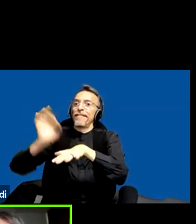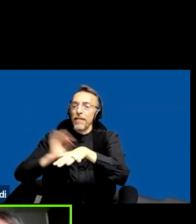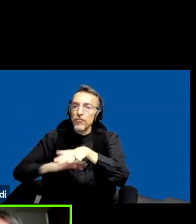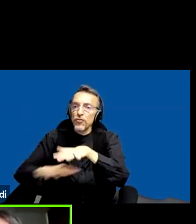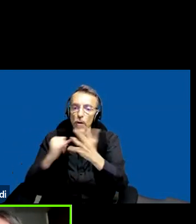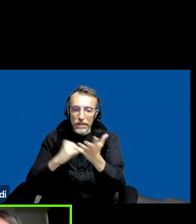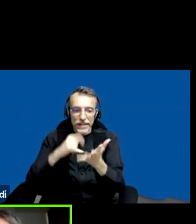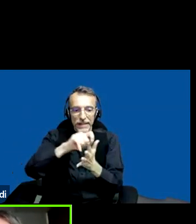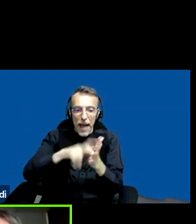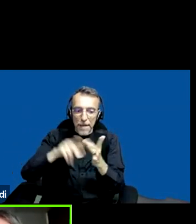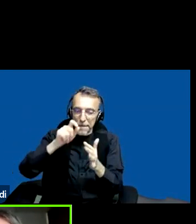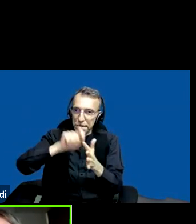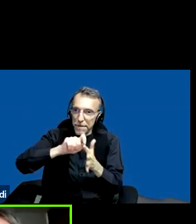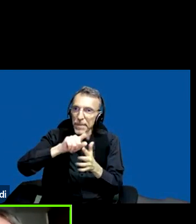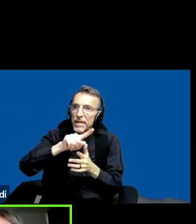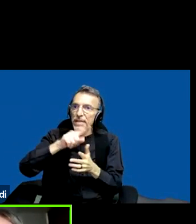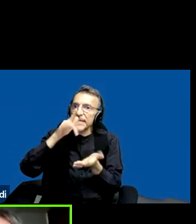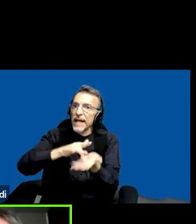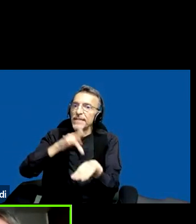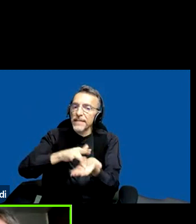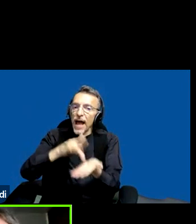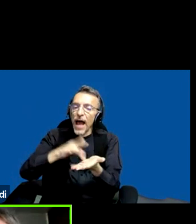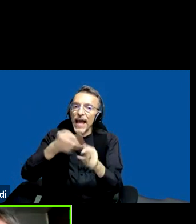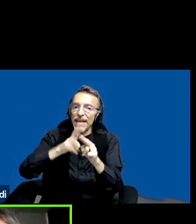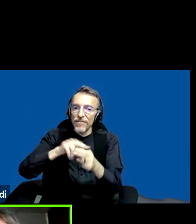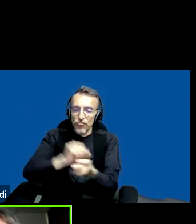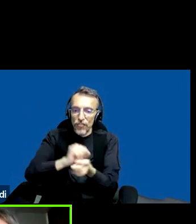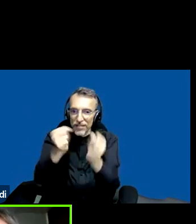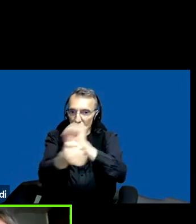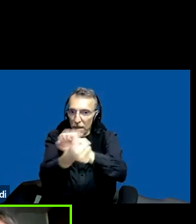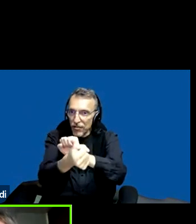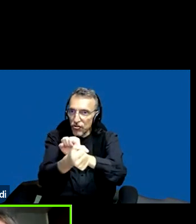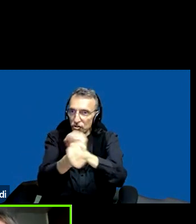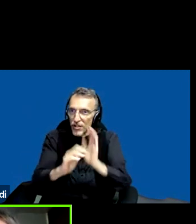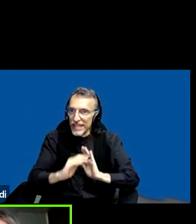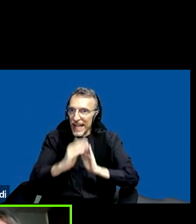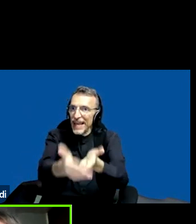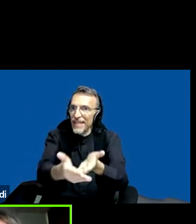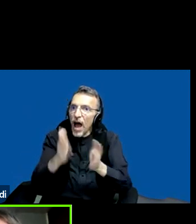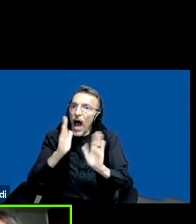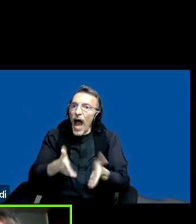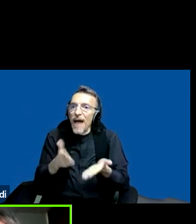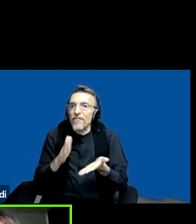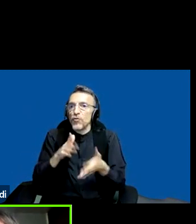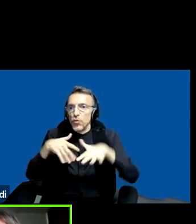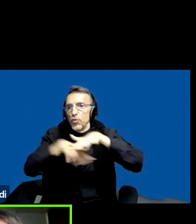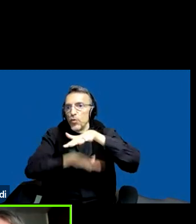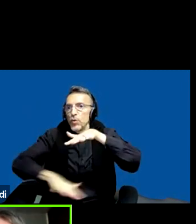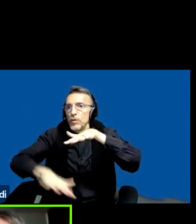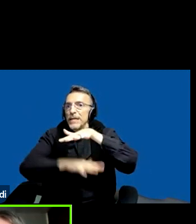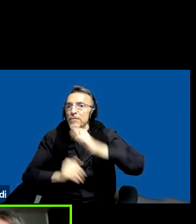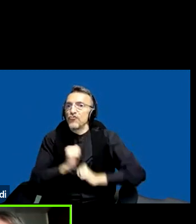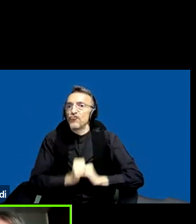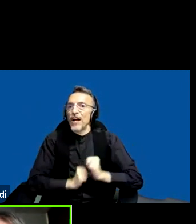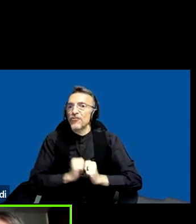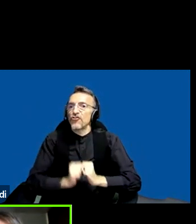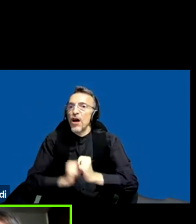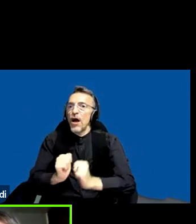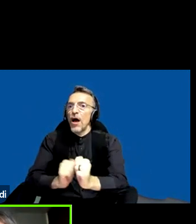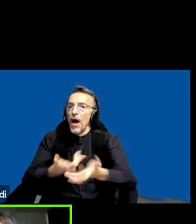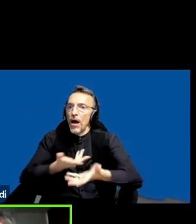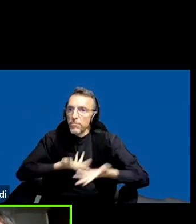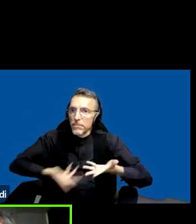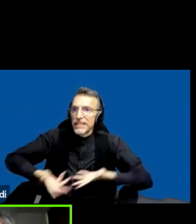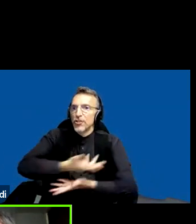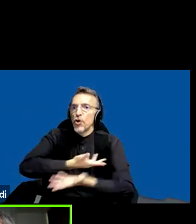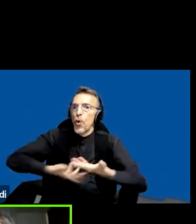if transformation is to deliver on that name, that word, then it has to address the deeper structures in discourse, in